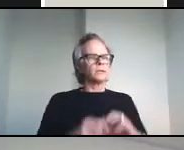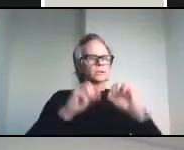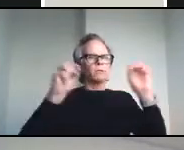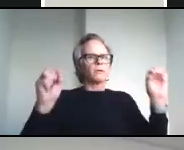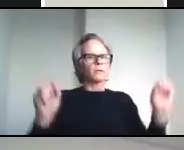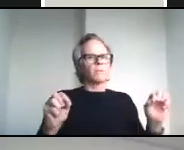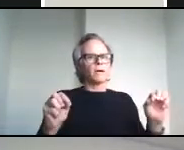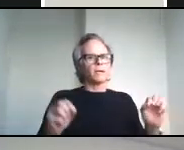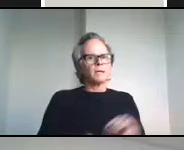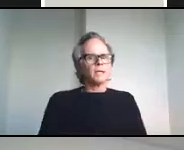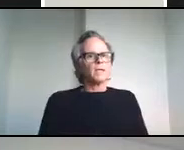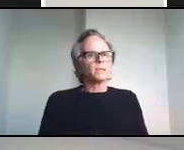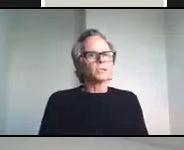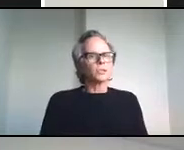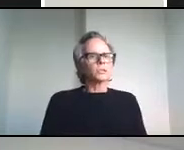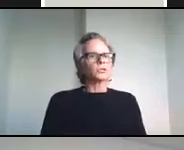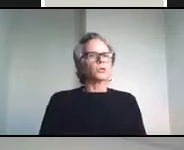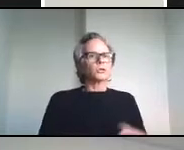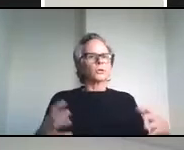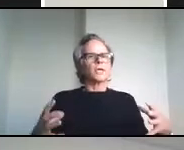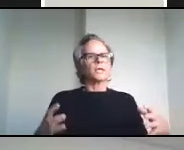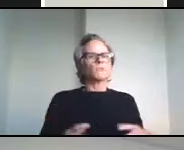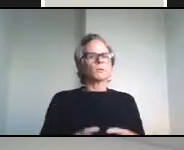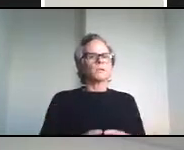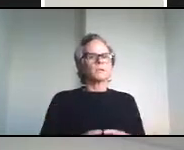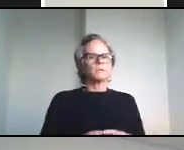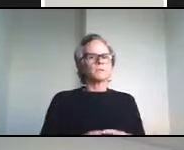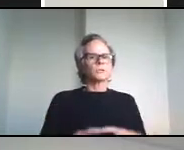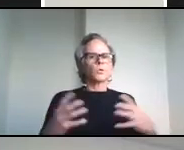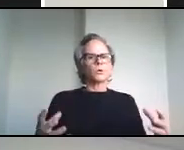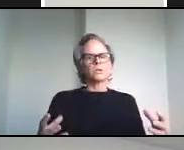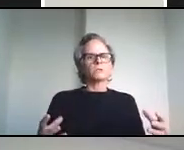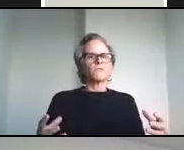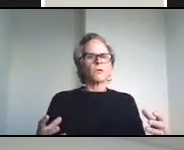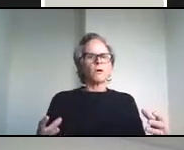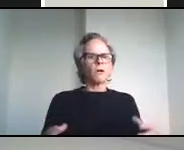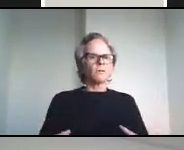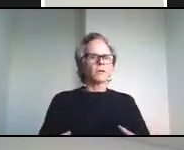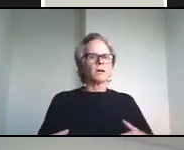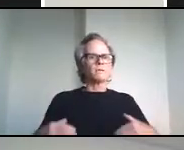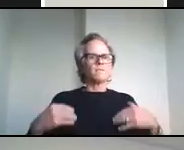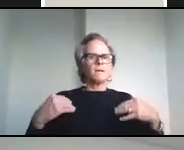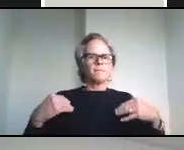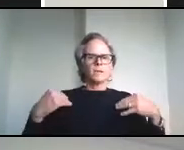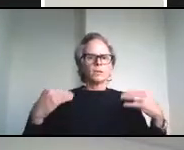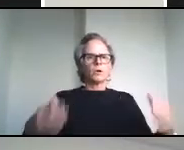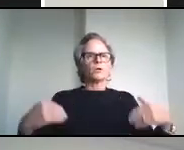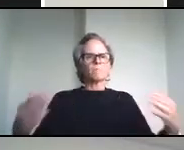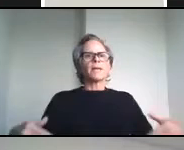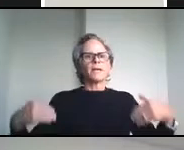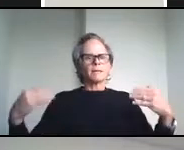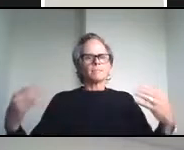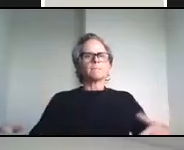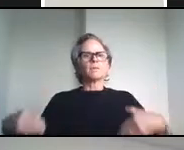a little. It's surrounded by essentially circular casework that is storage for all of the kind of